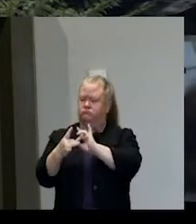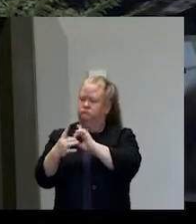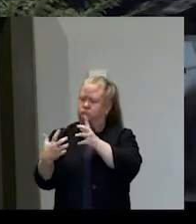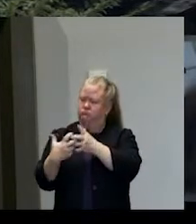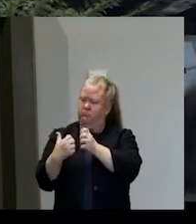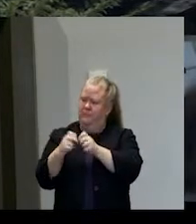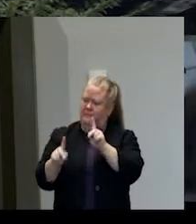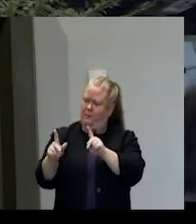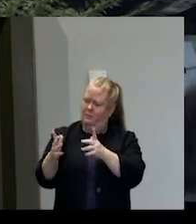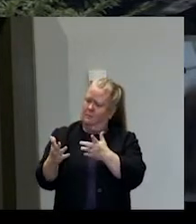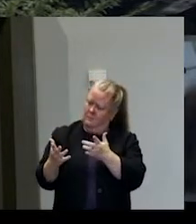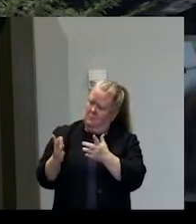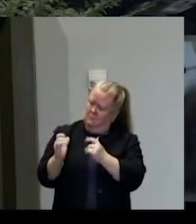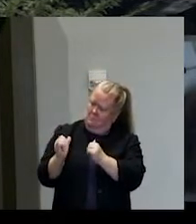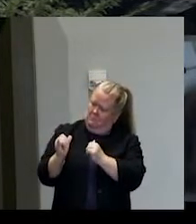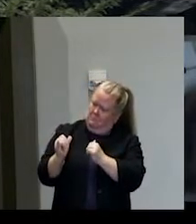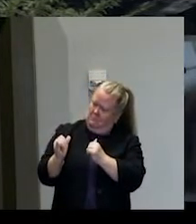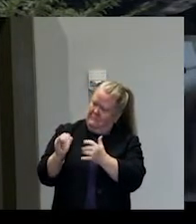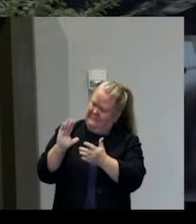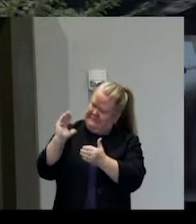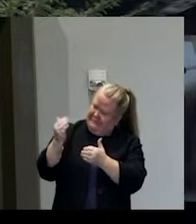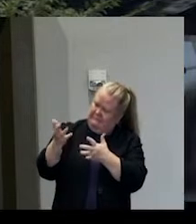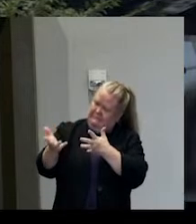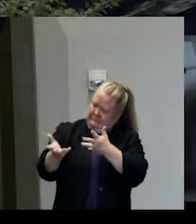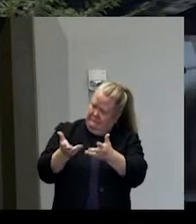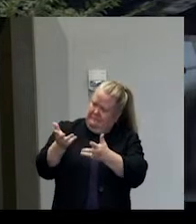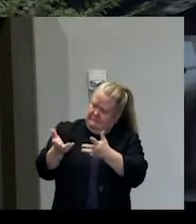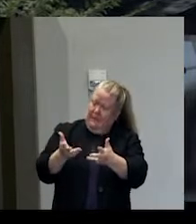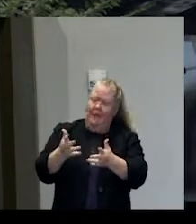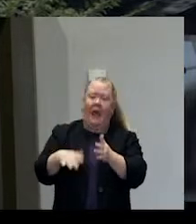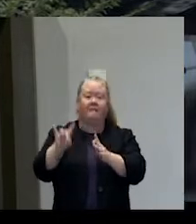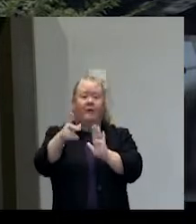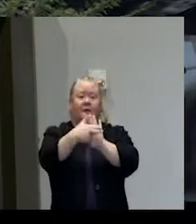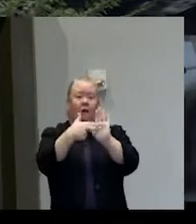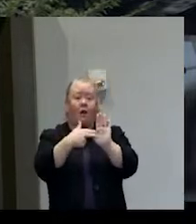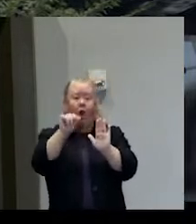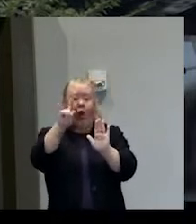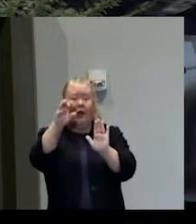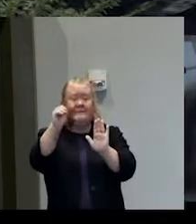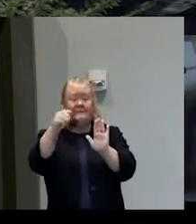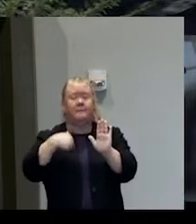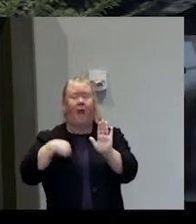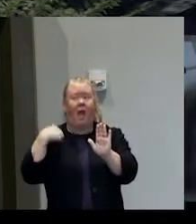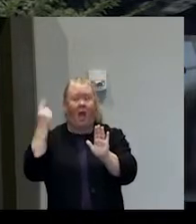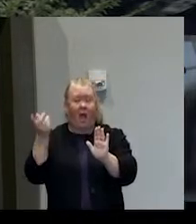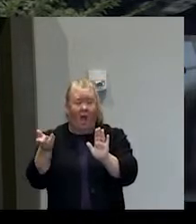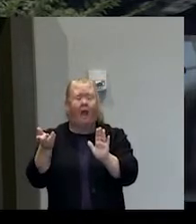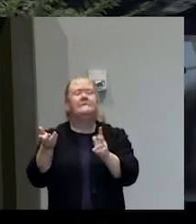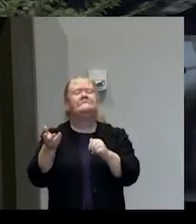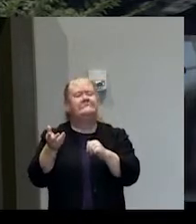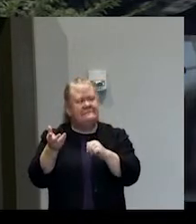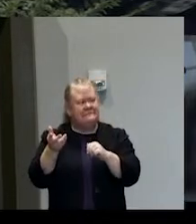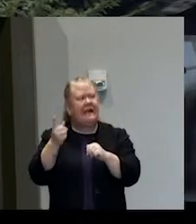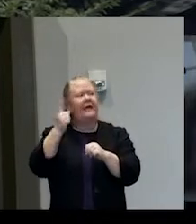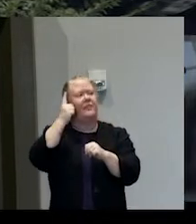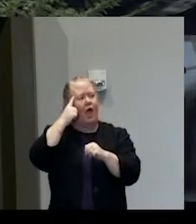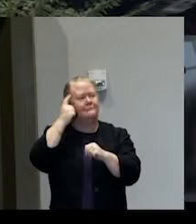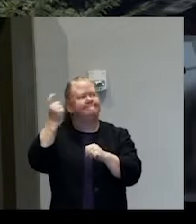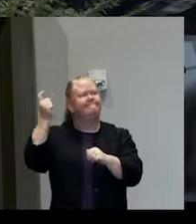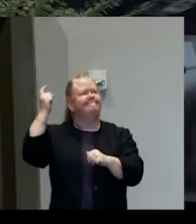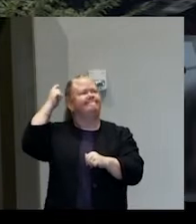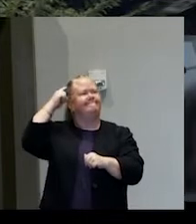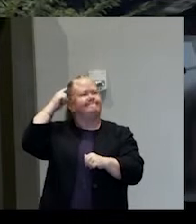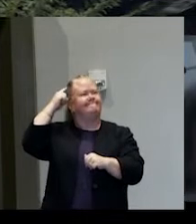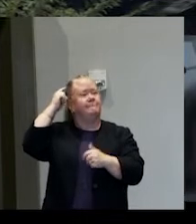people that way. And when I found out I had autism, something that maybe some of people that are part of